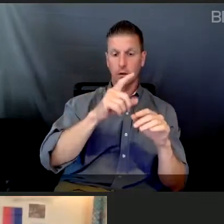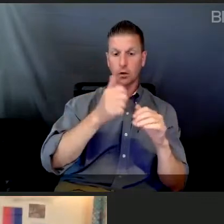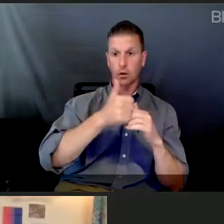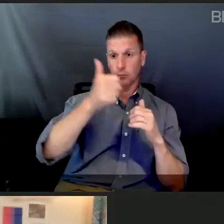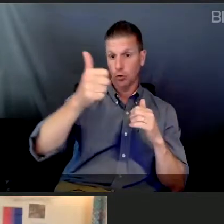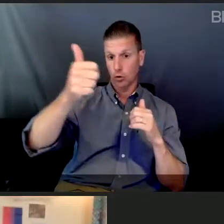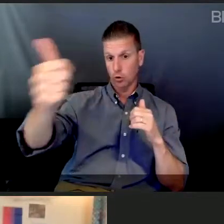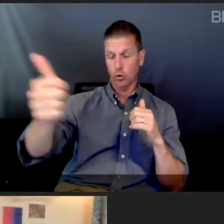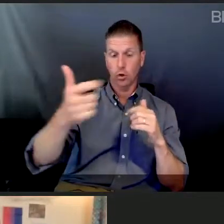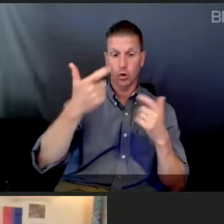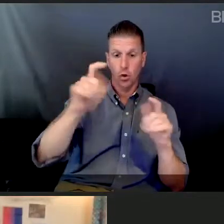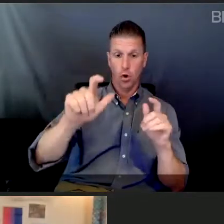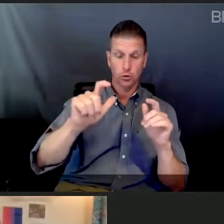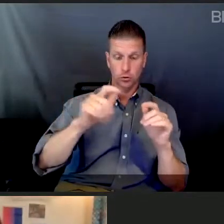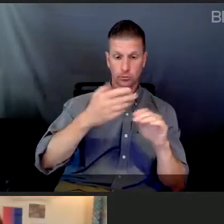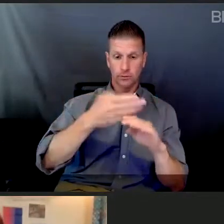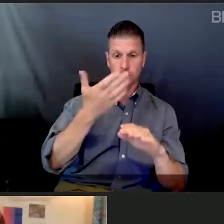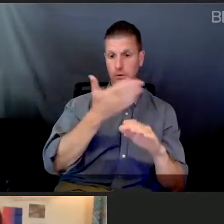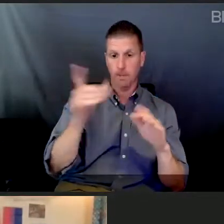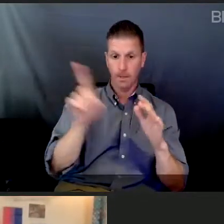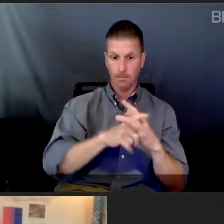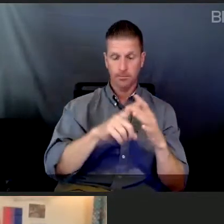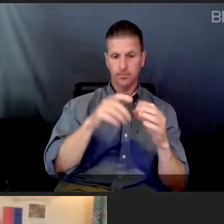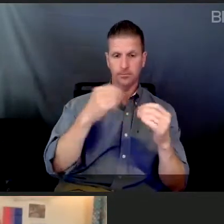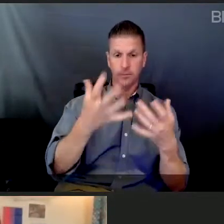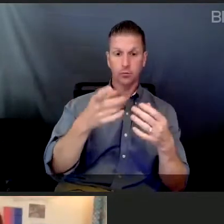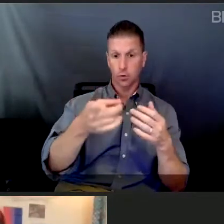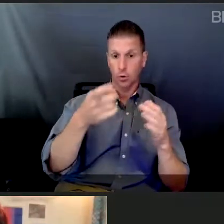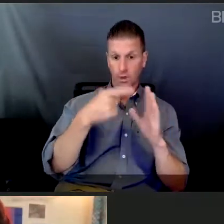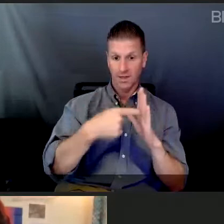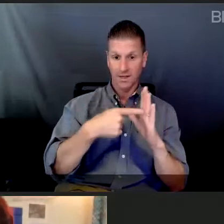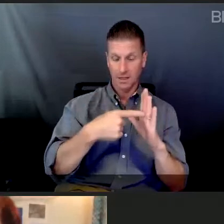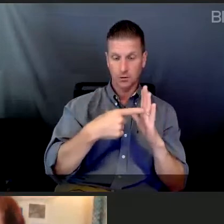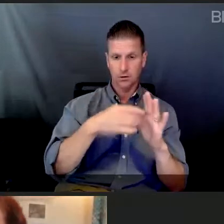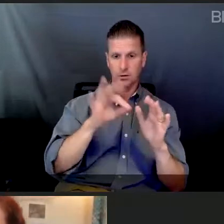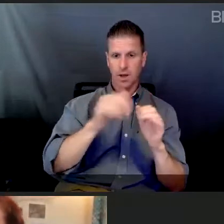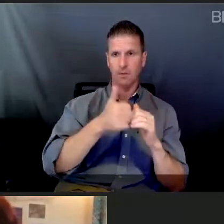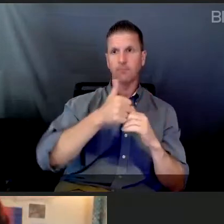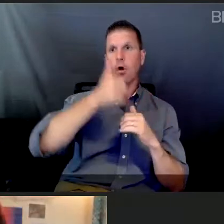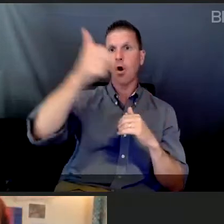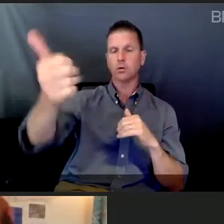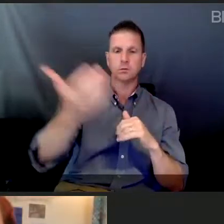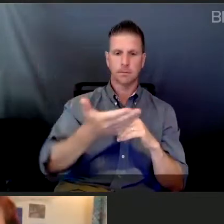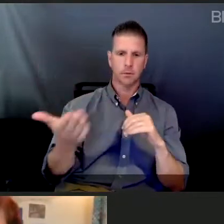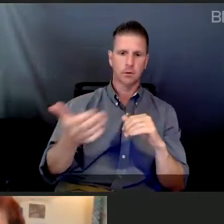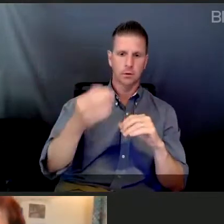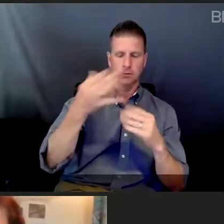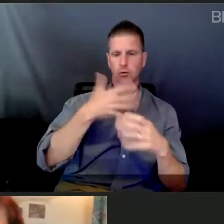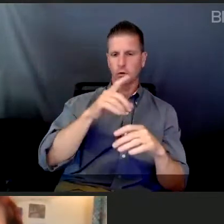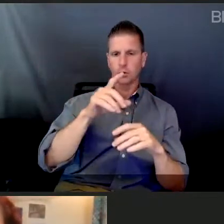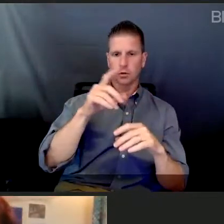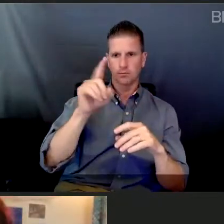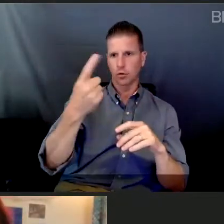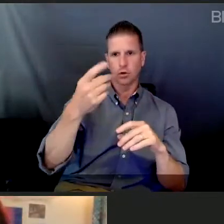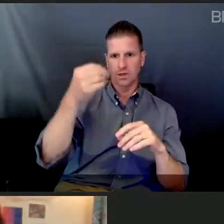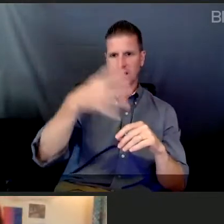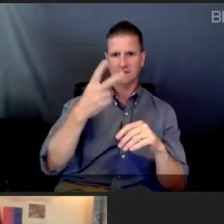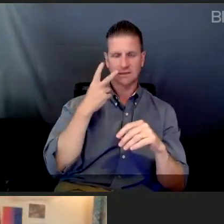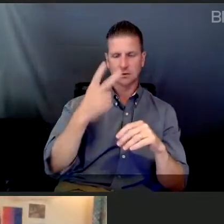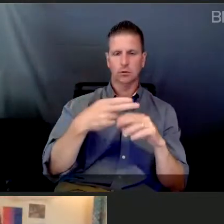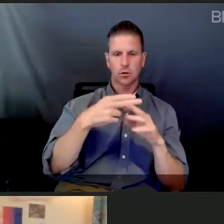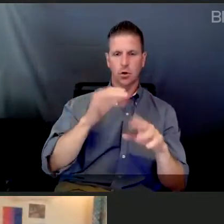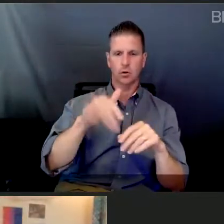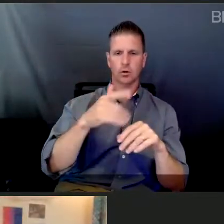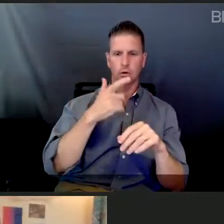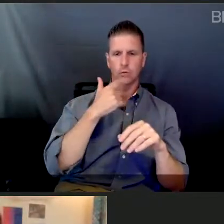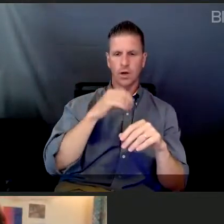go in larger wavelengths before something pops up, that gives you an indication of how far away something might be, because that's the first light that you see from it. And we call this a redshift